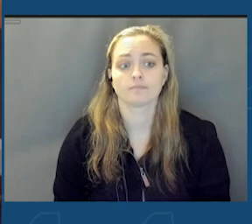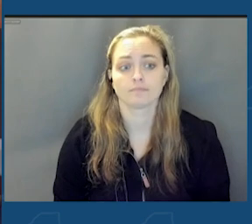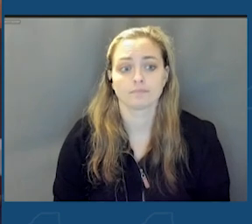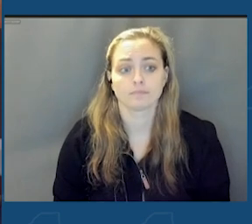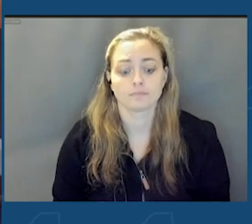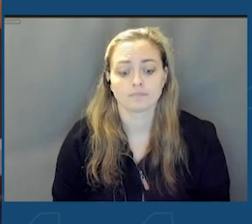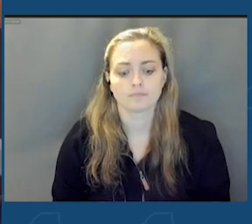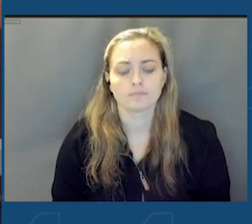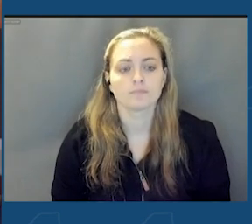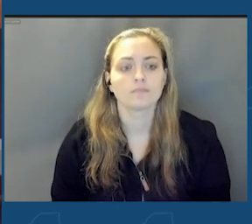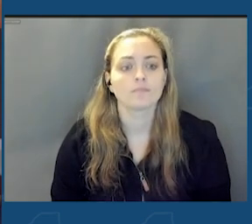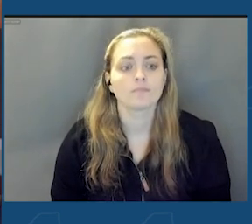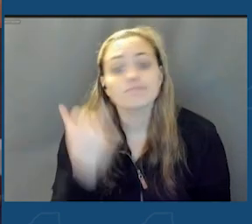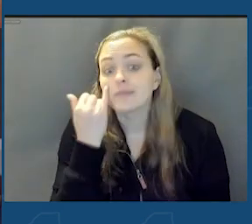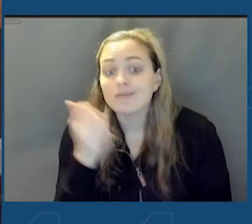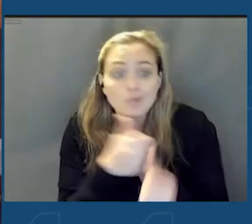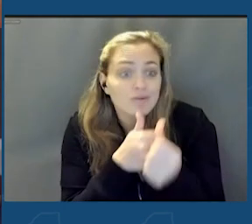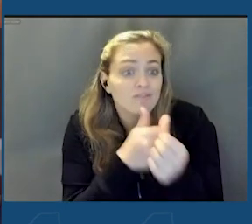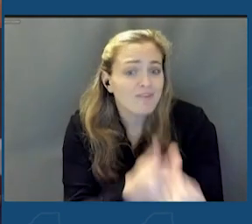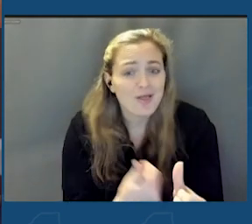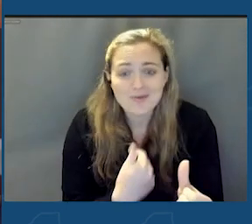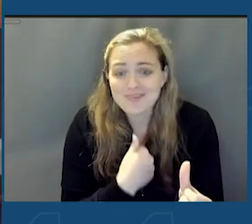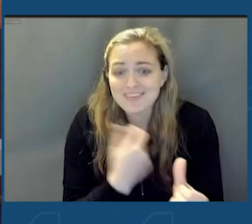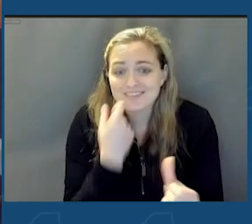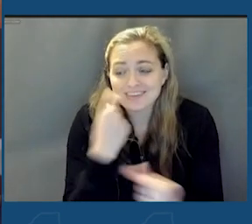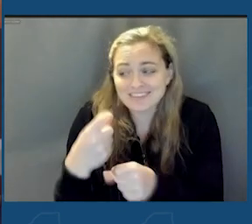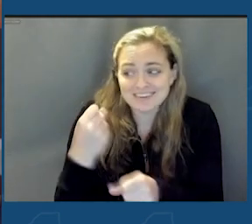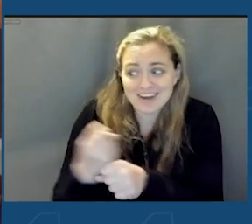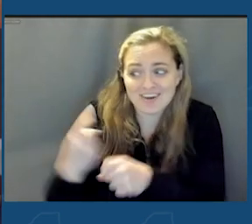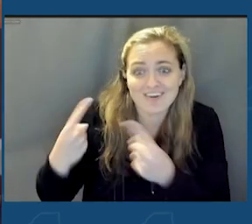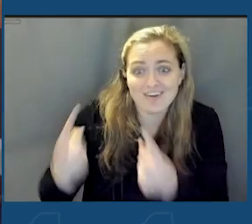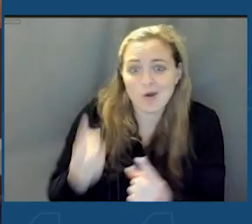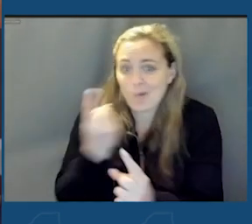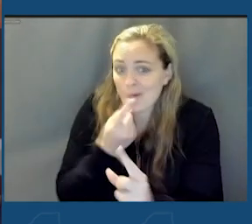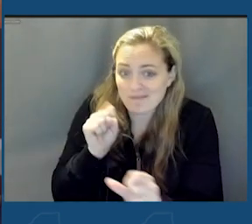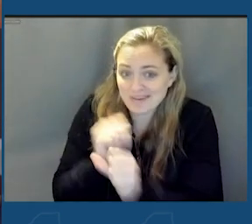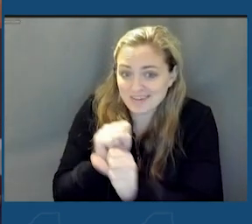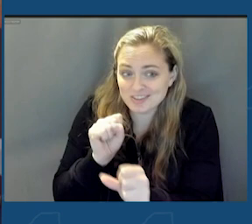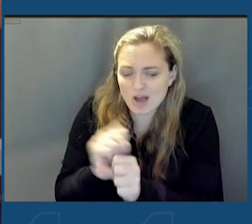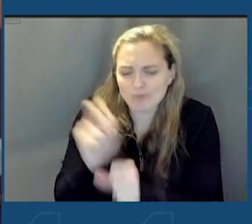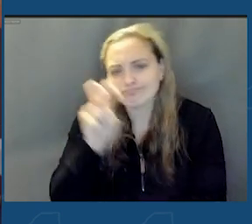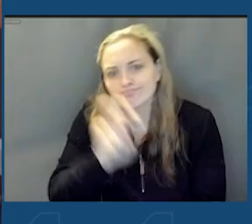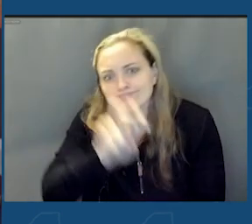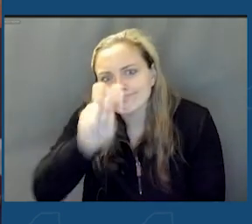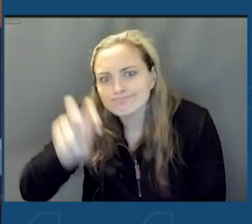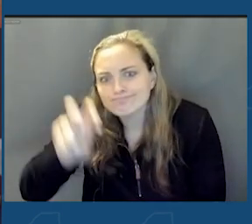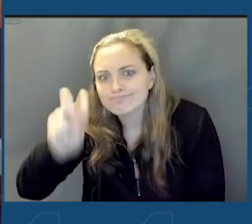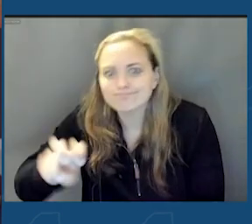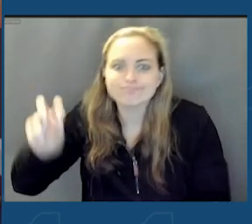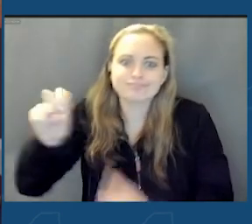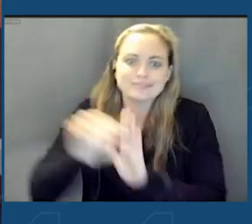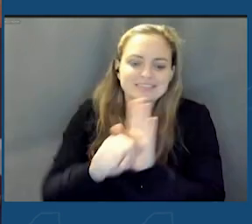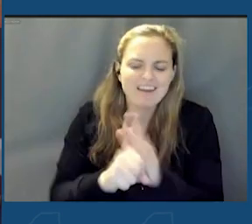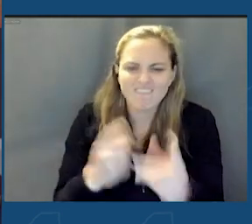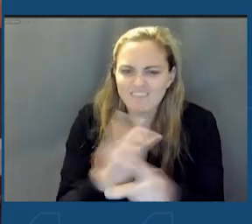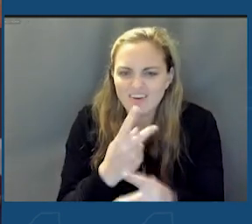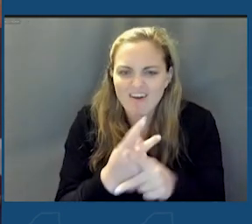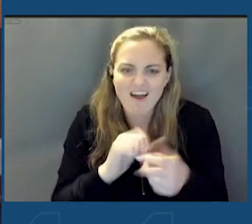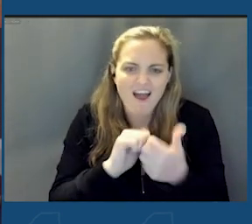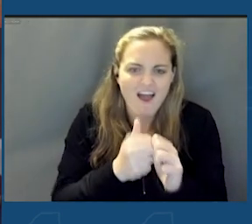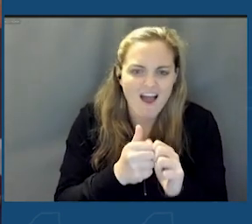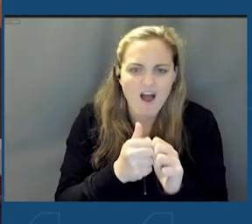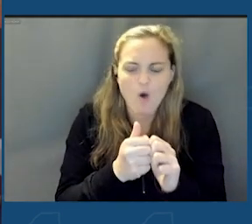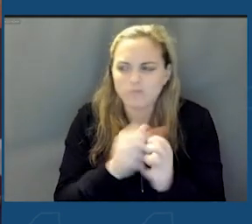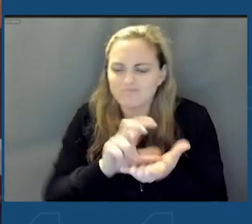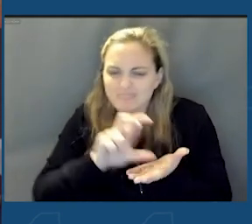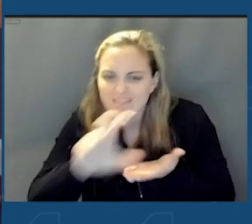So if you've been following me over the last year, you know that one of the duties is traveling across the state and figuring out how we best invest in